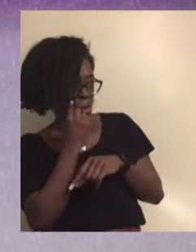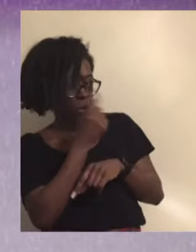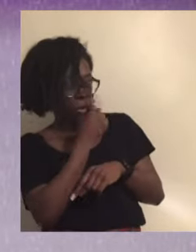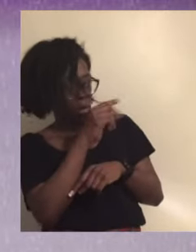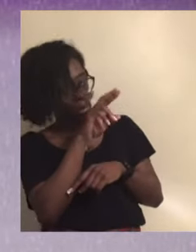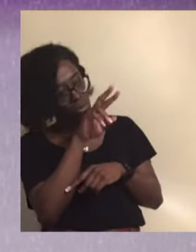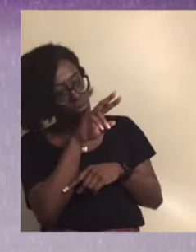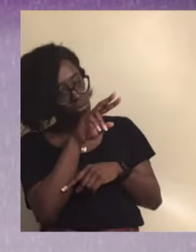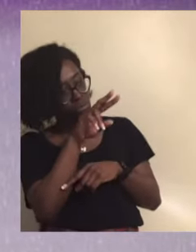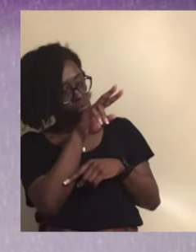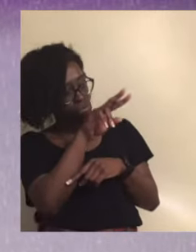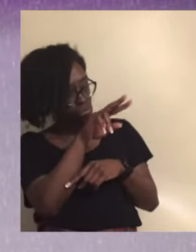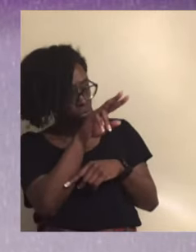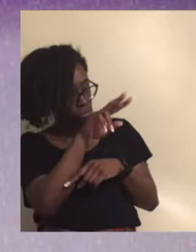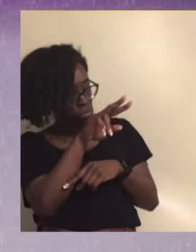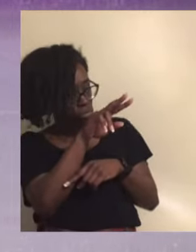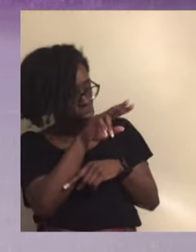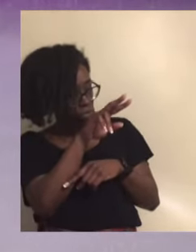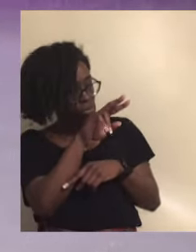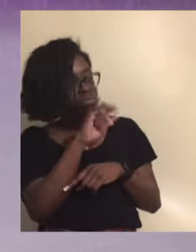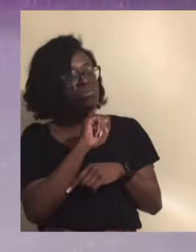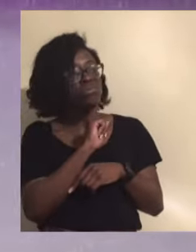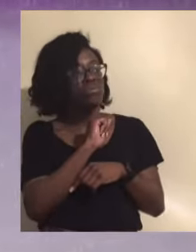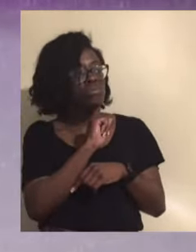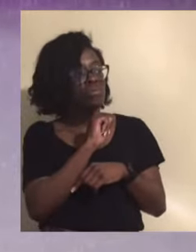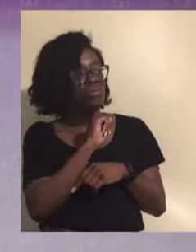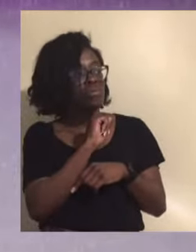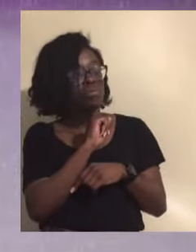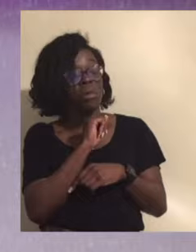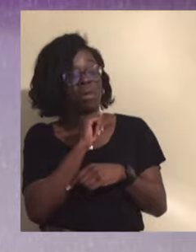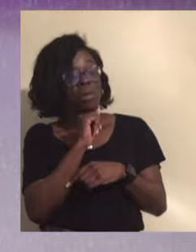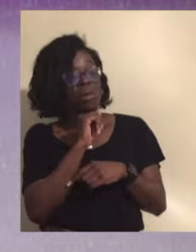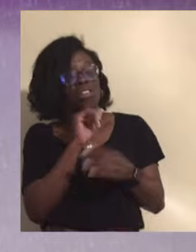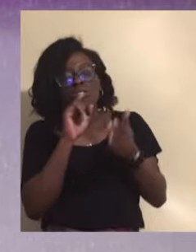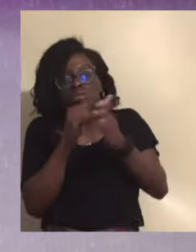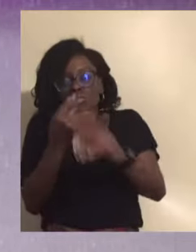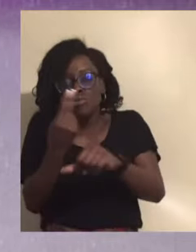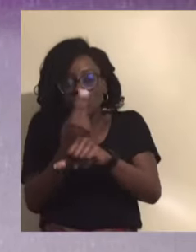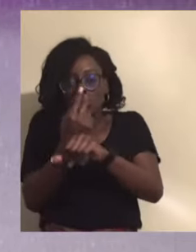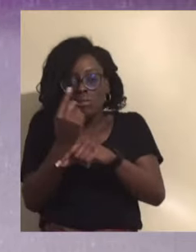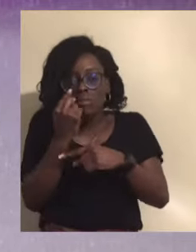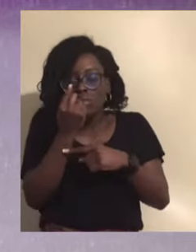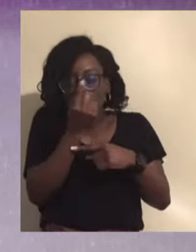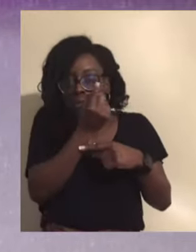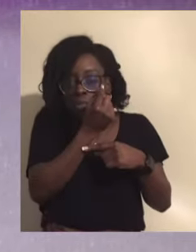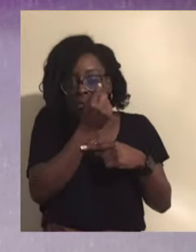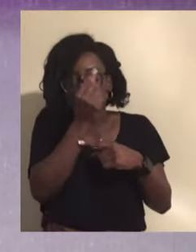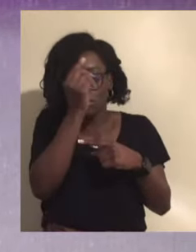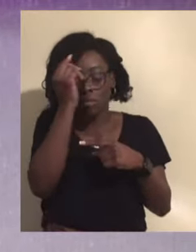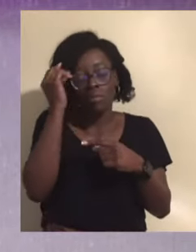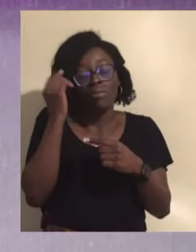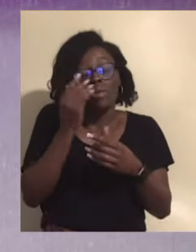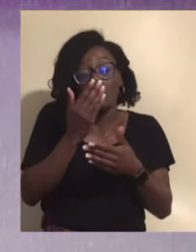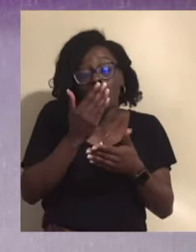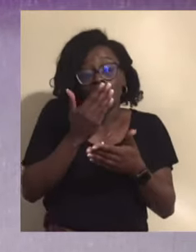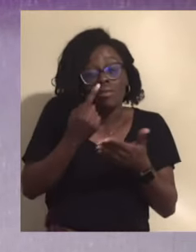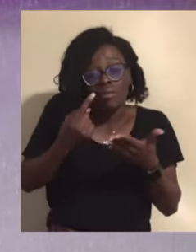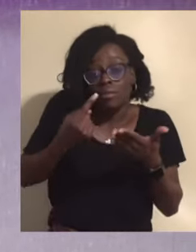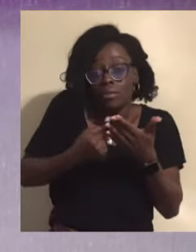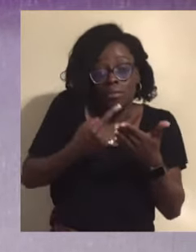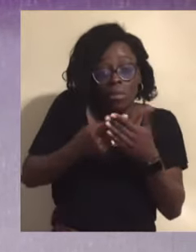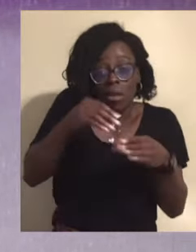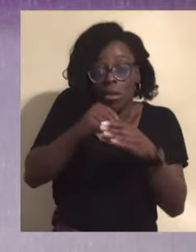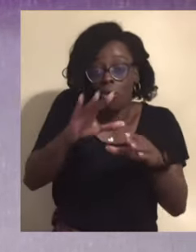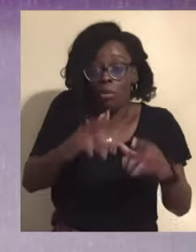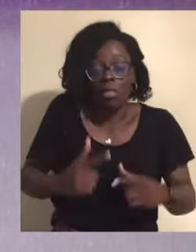They just going by what they see. And see, there are some seasons where you cannot afford just to go by what